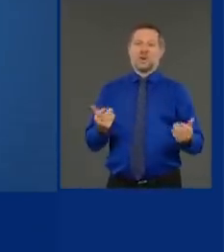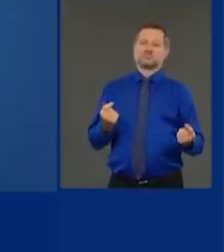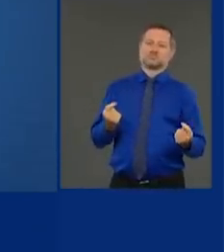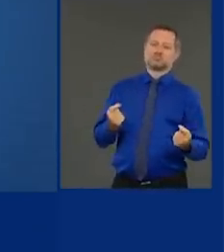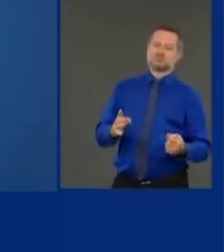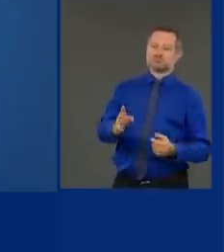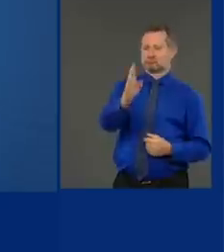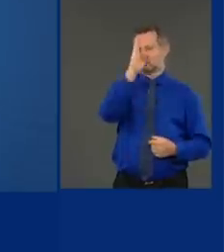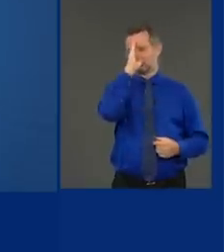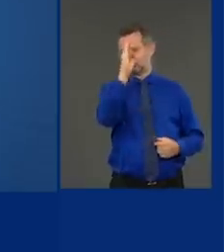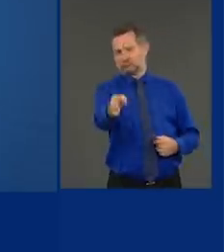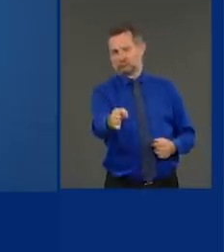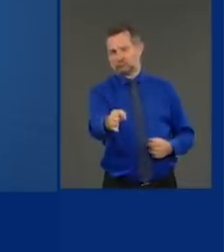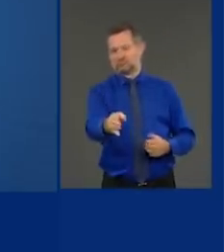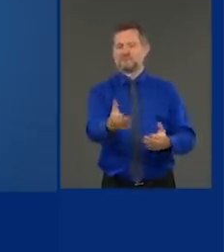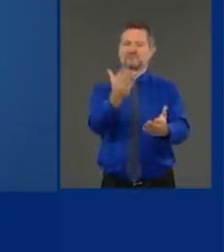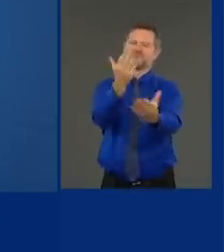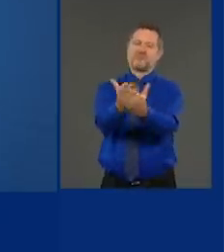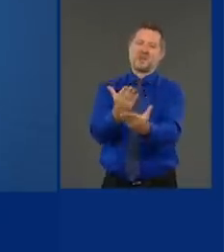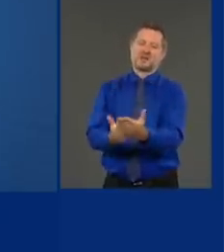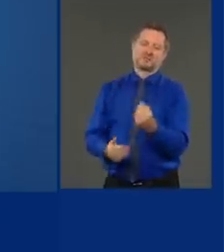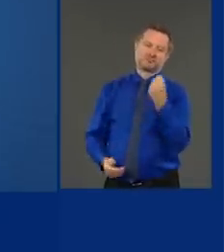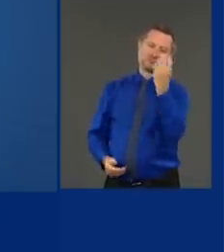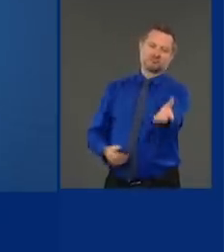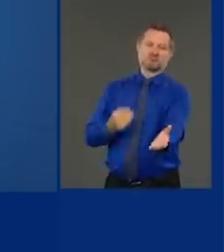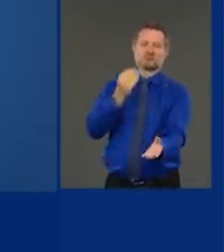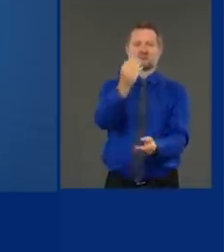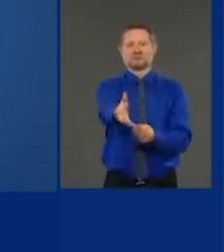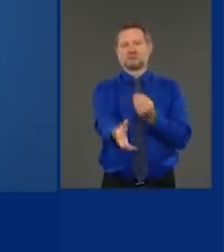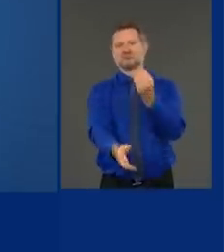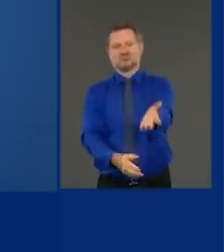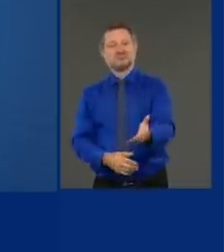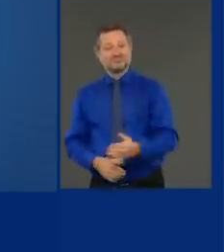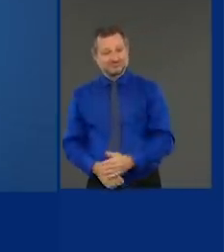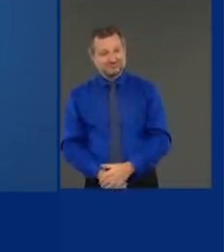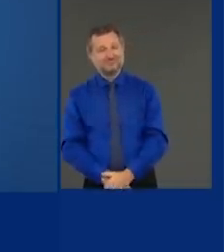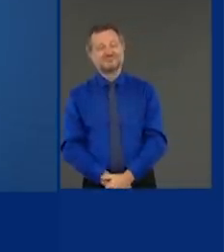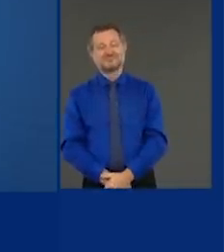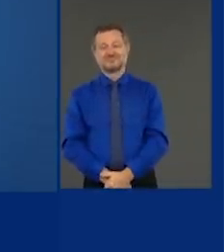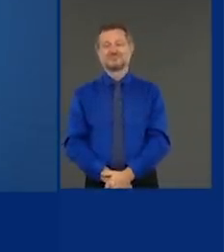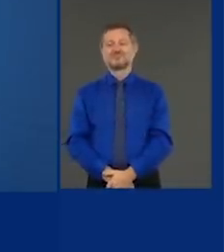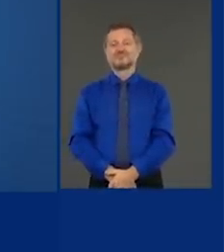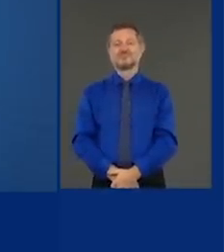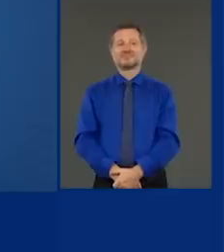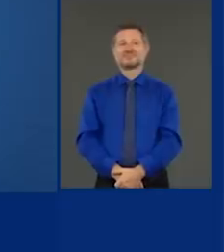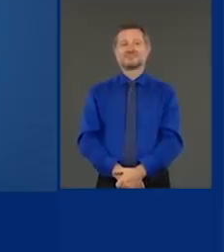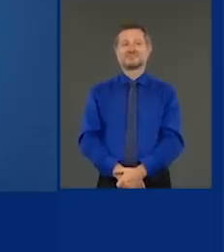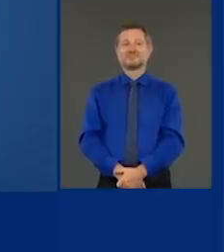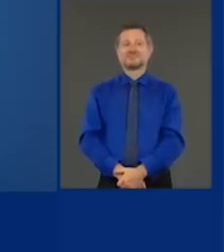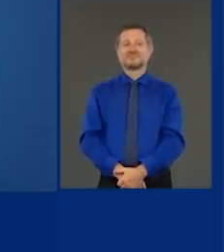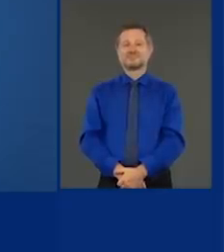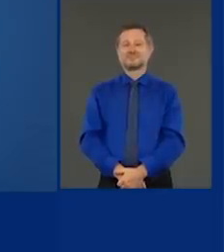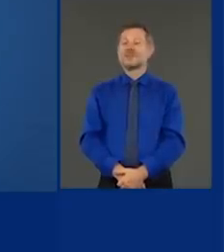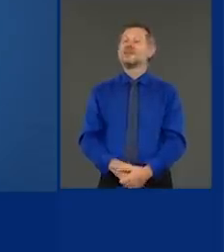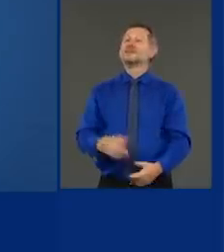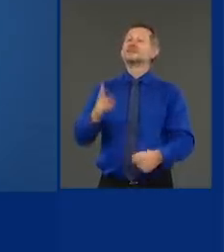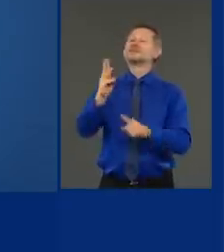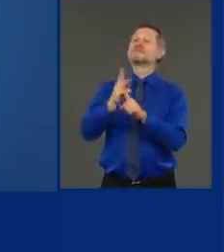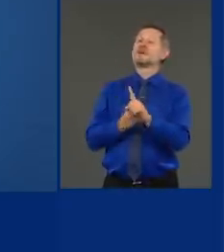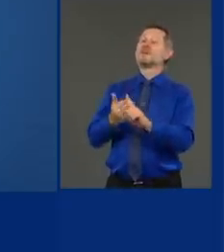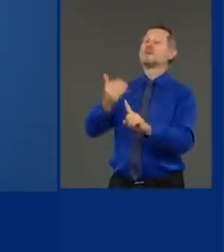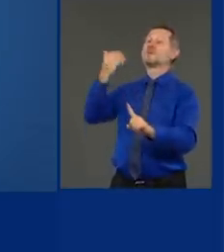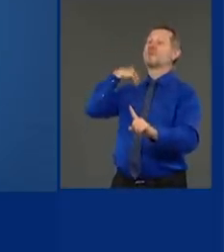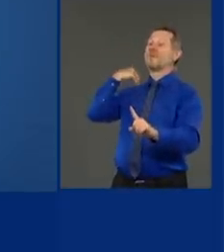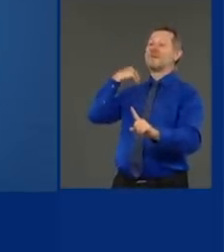the truth. We do something different than was done in this country 6 months ago when this